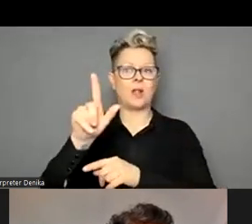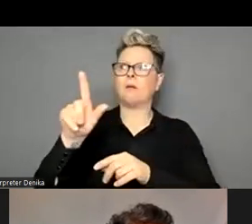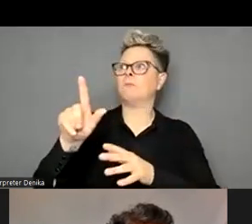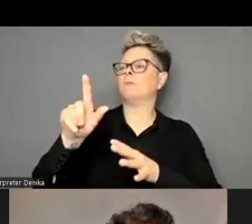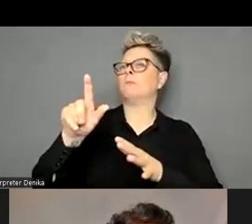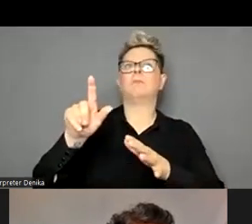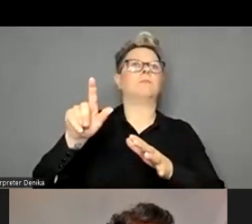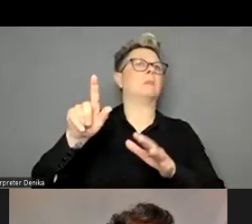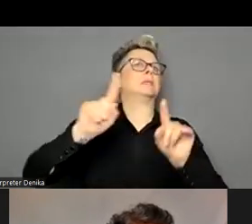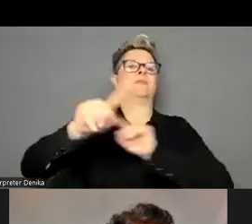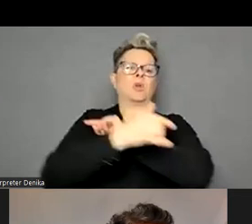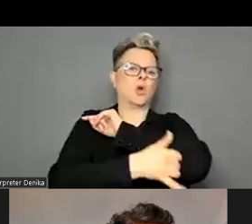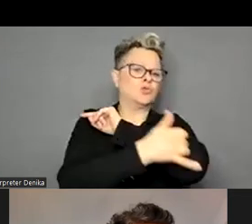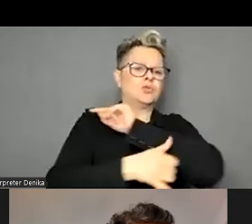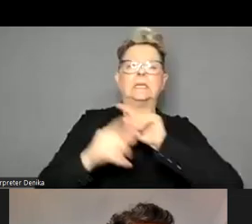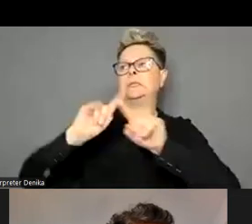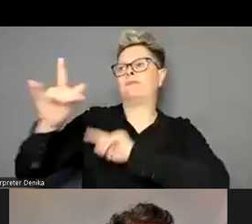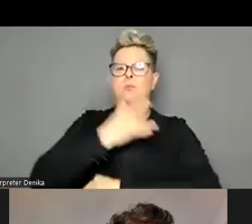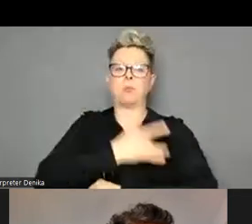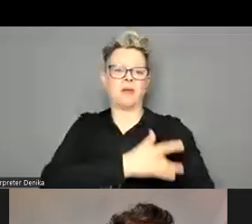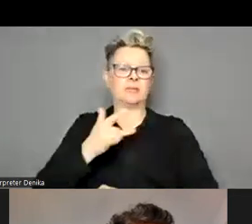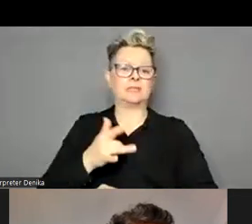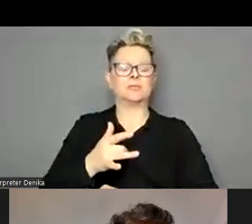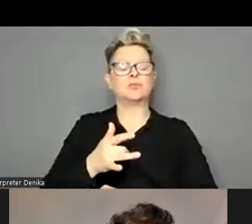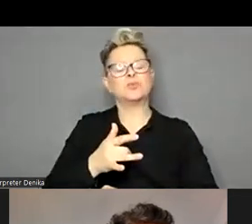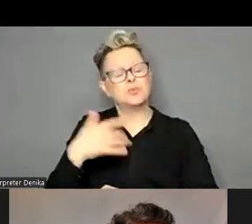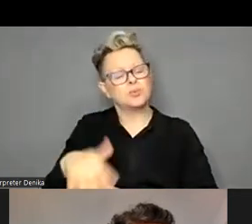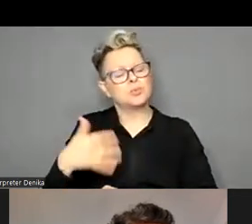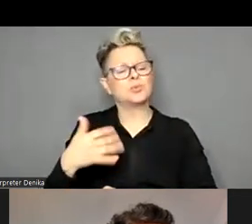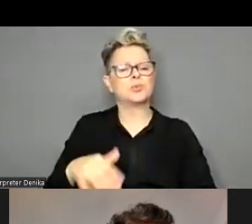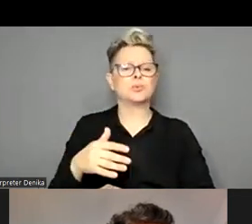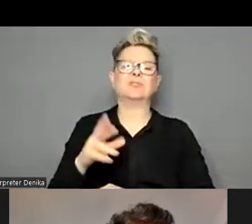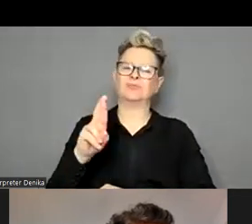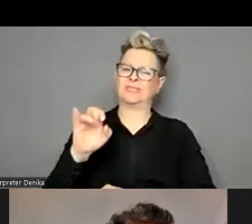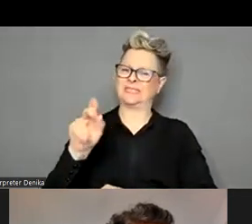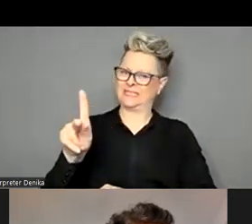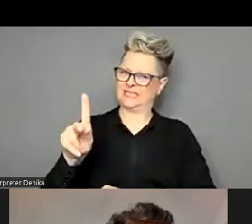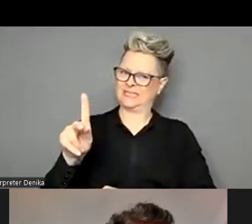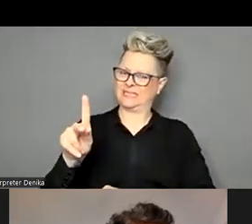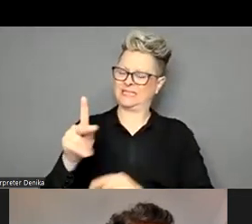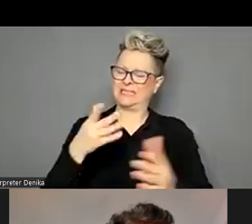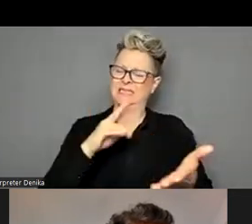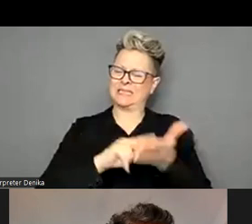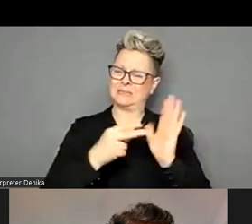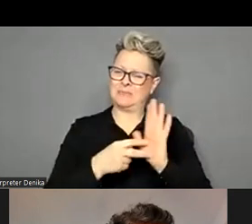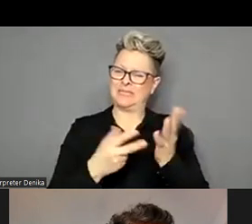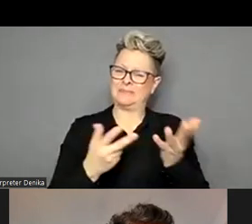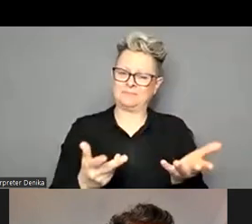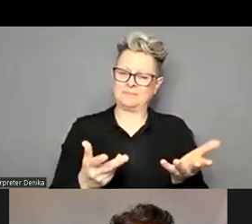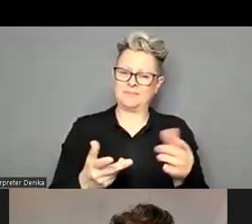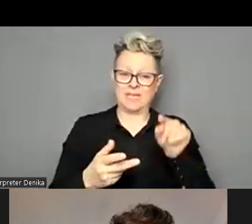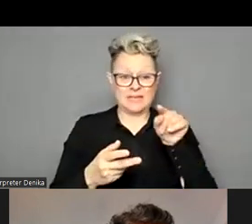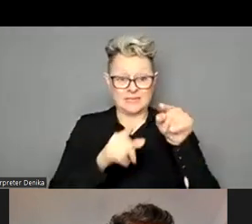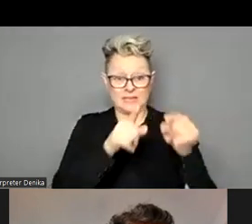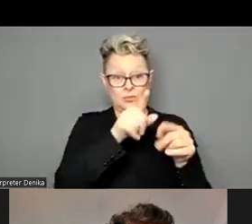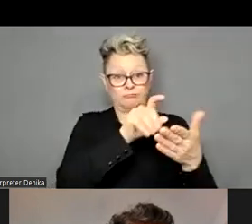world, it may, like the risk of using forms of that nature is that the wishes expressed in them aren't